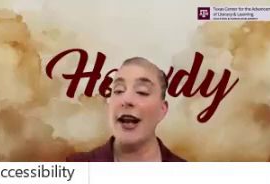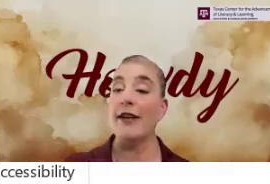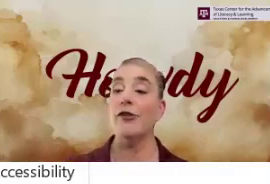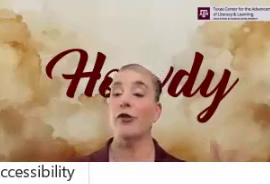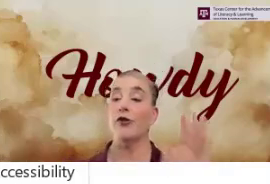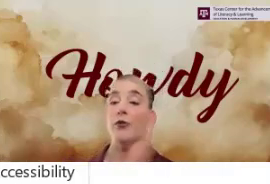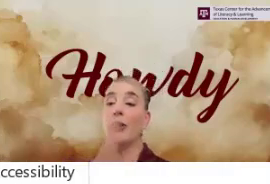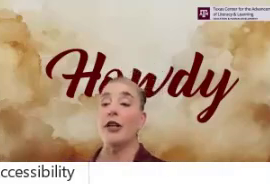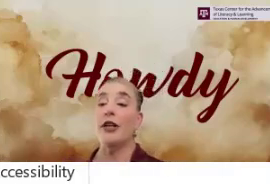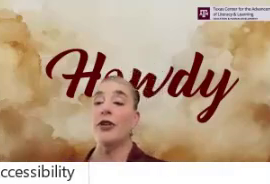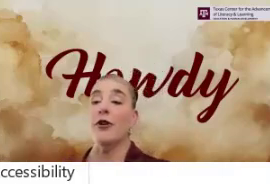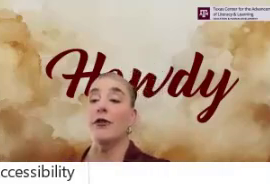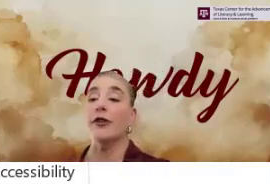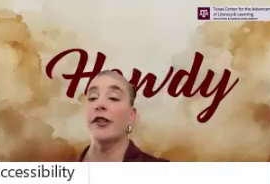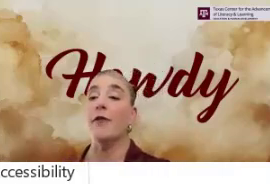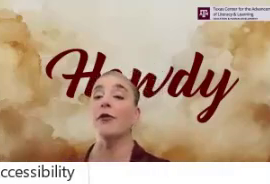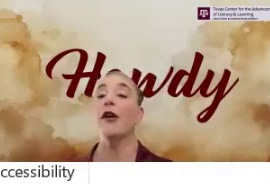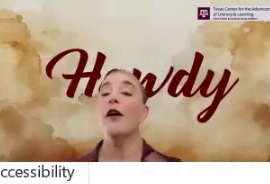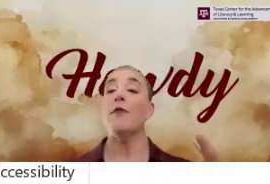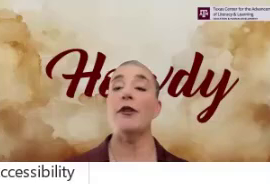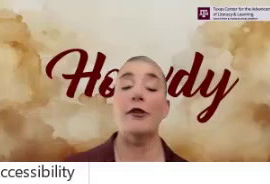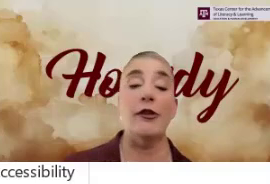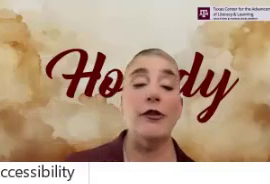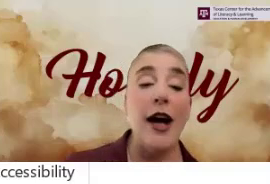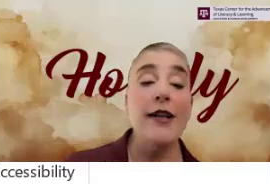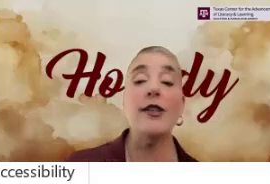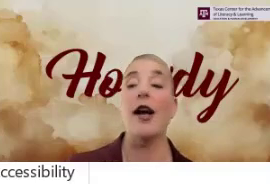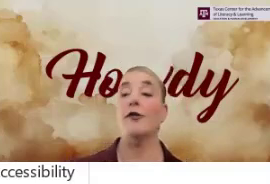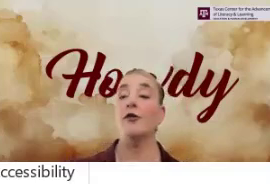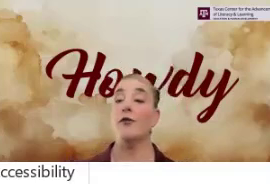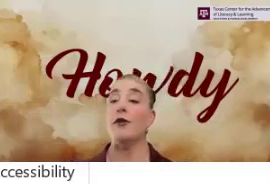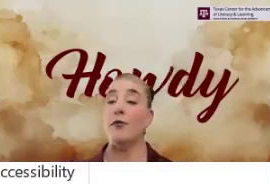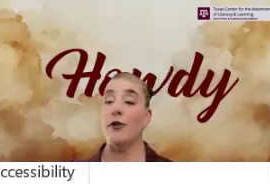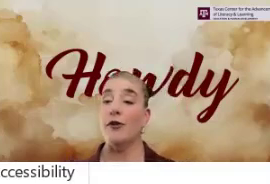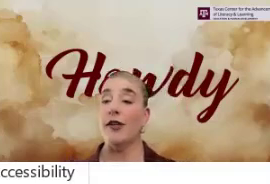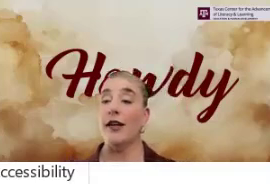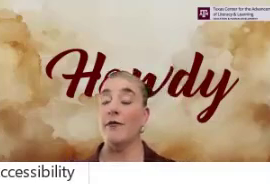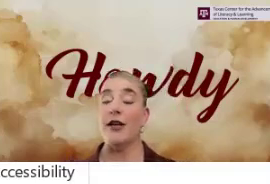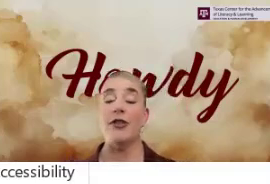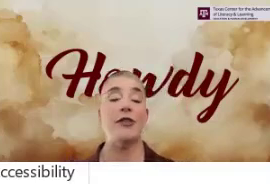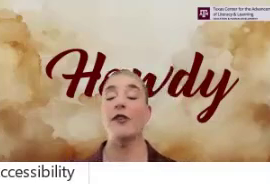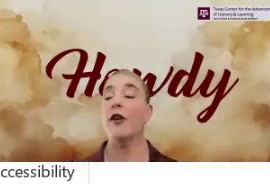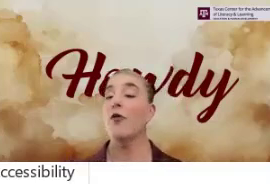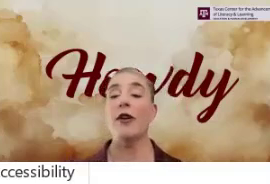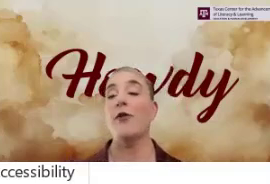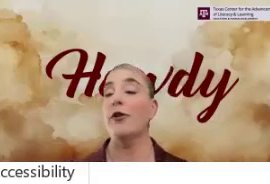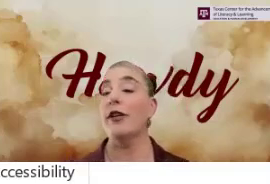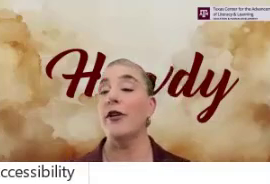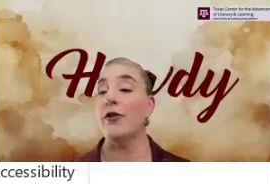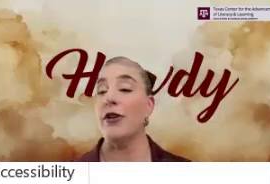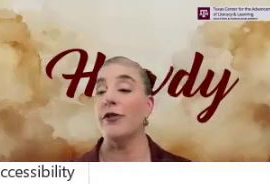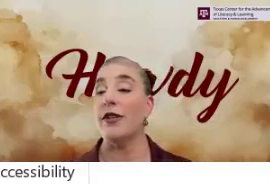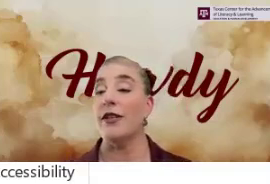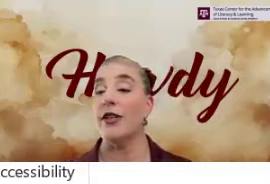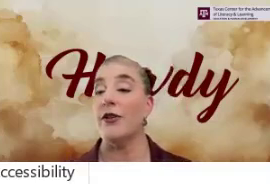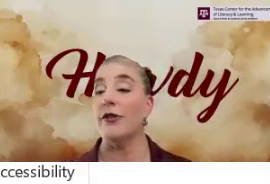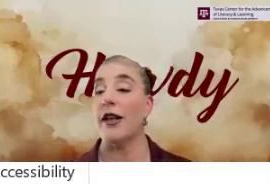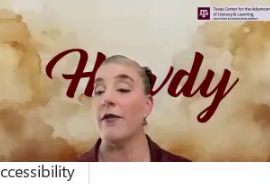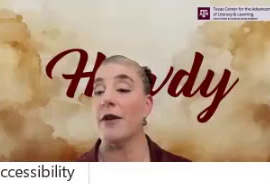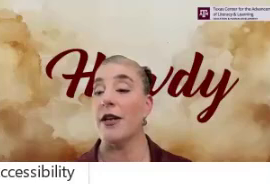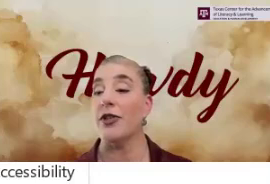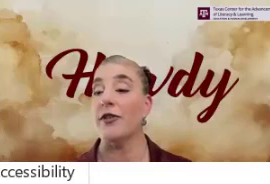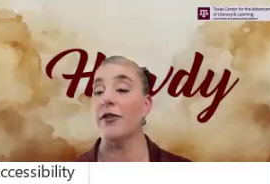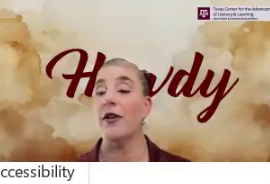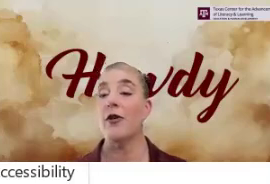bringing in your answers or bringing in your other examples. But there's a lot of times when people use animations when they really don't need to